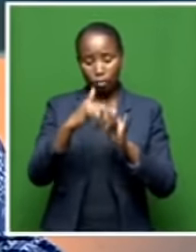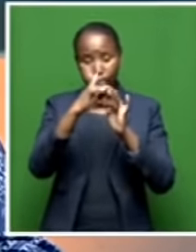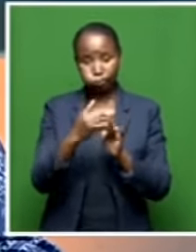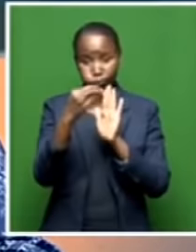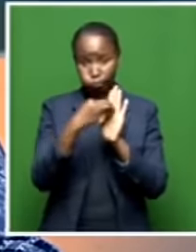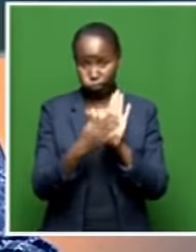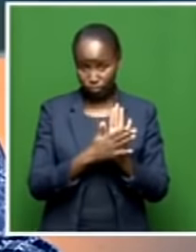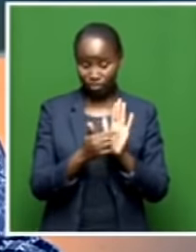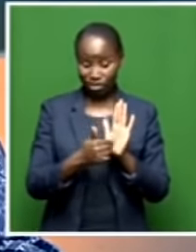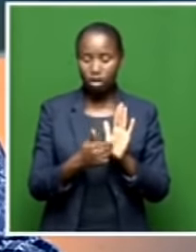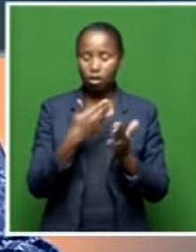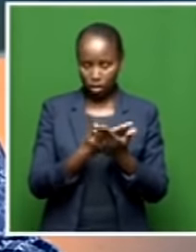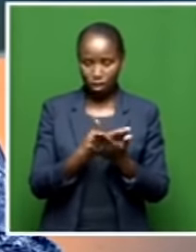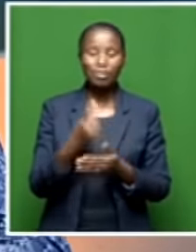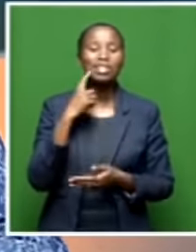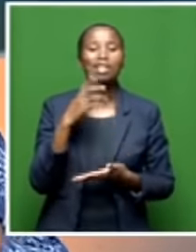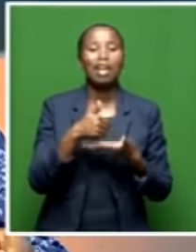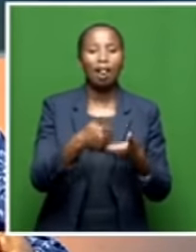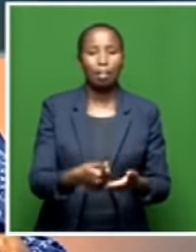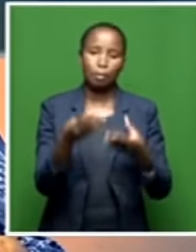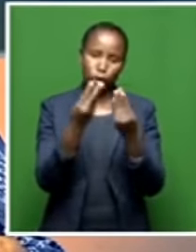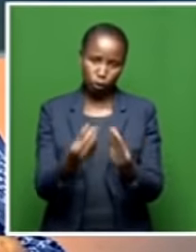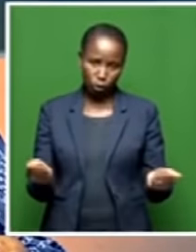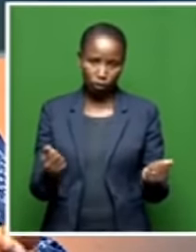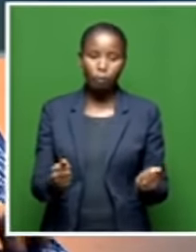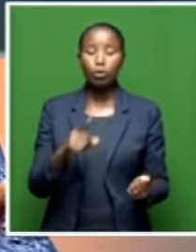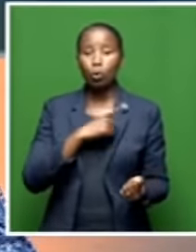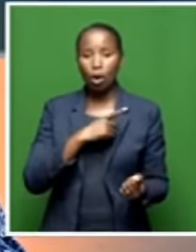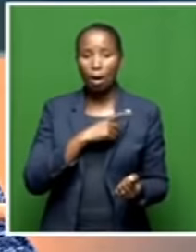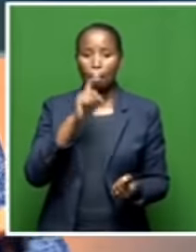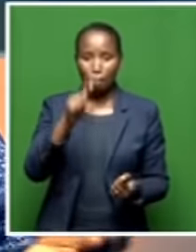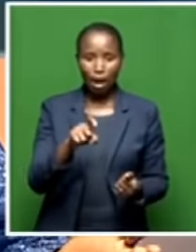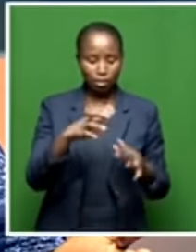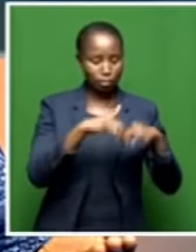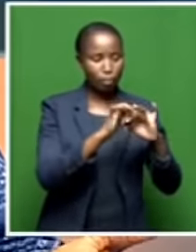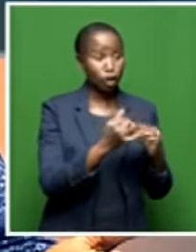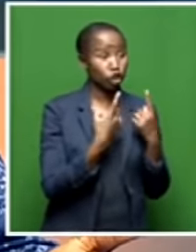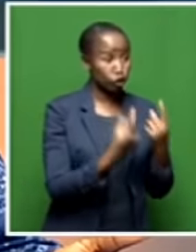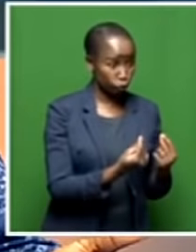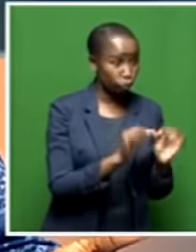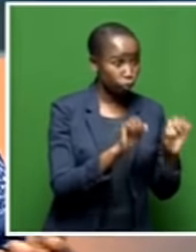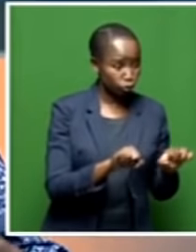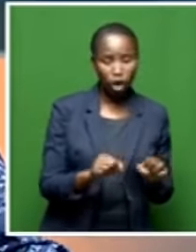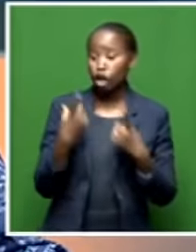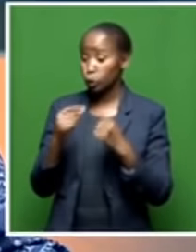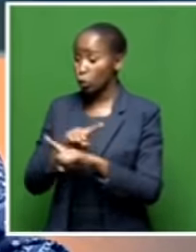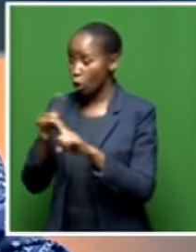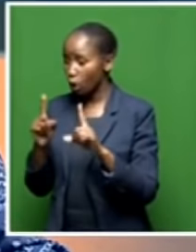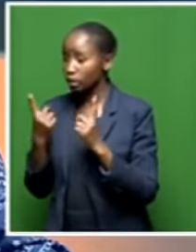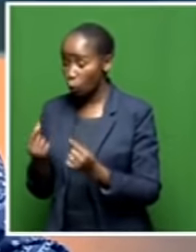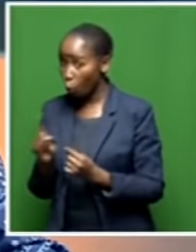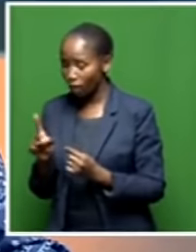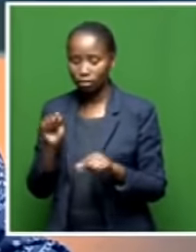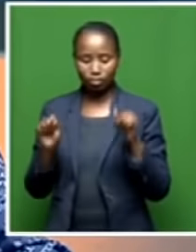need to develop the do's and the don'ts in a coalition so that everybody else will then be able to know what is